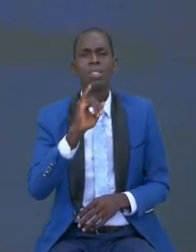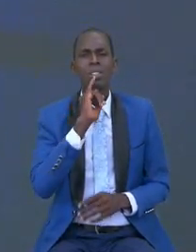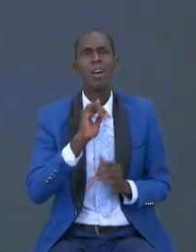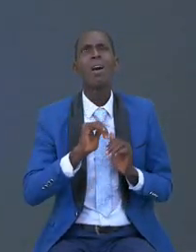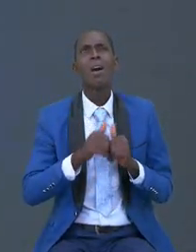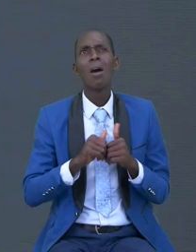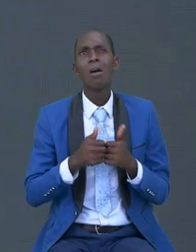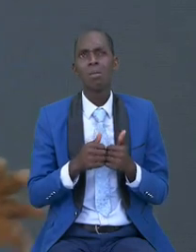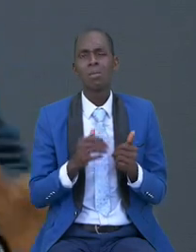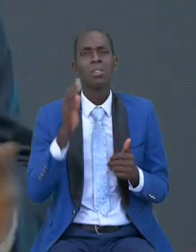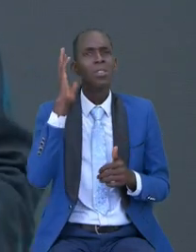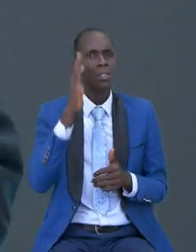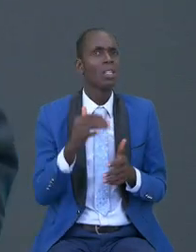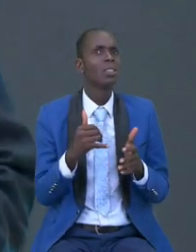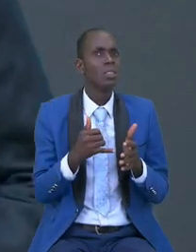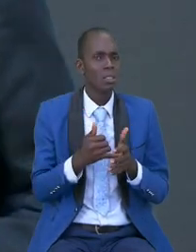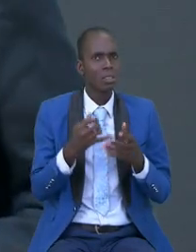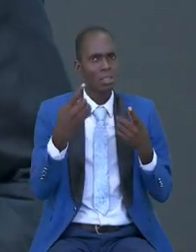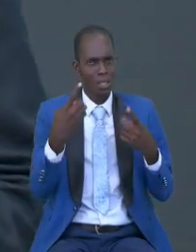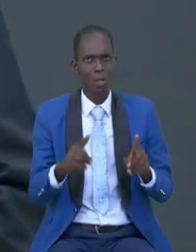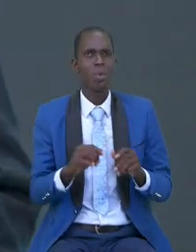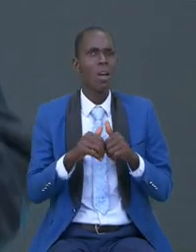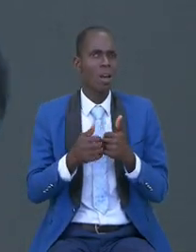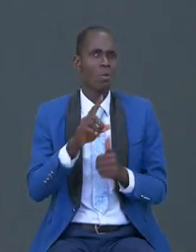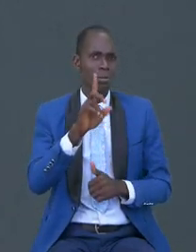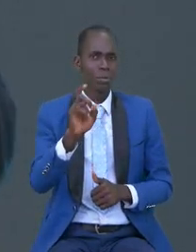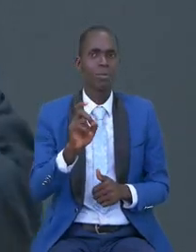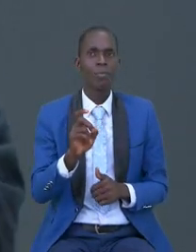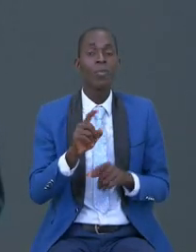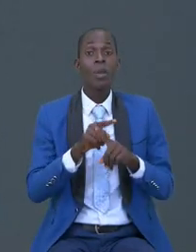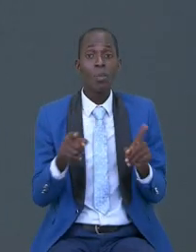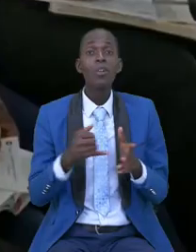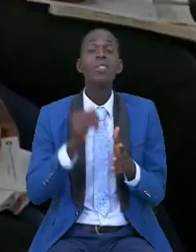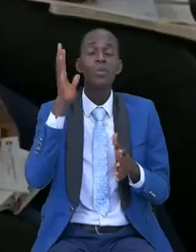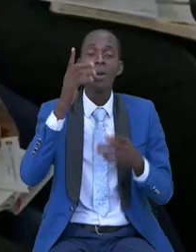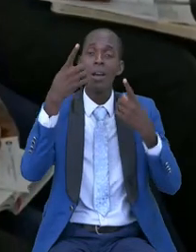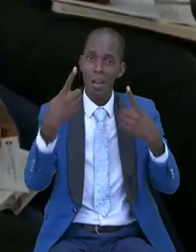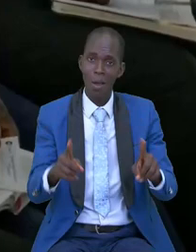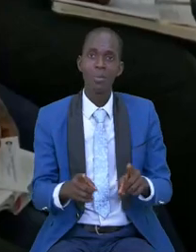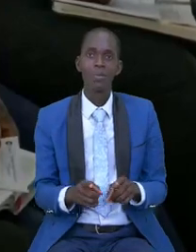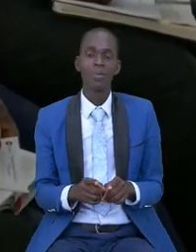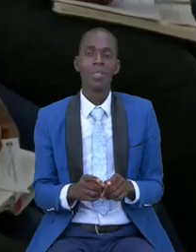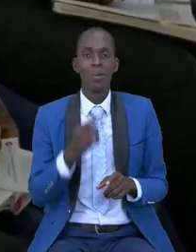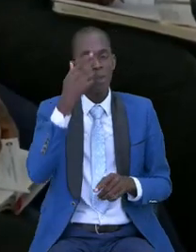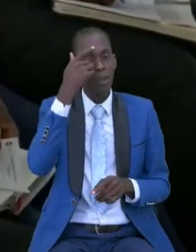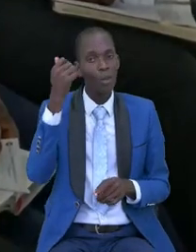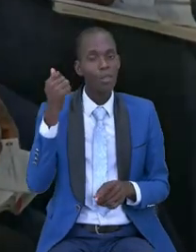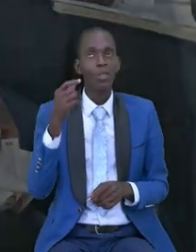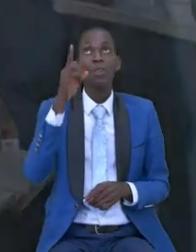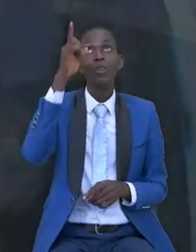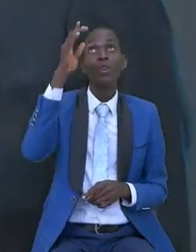how shall this be? But it will be. Because